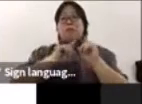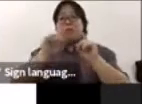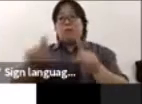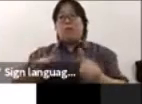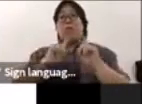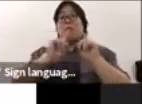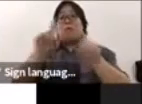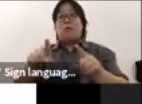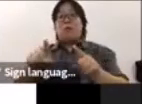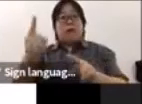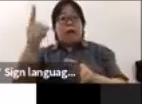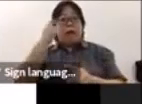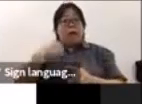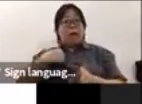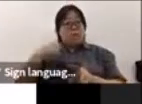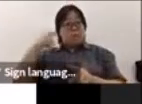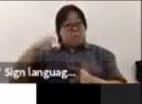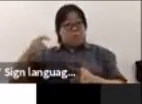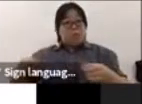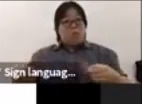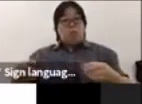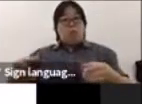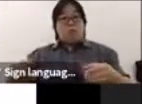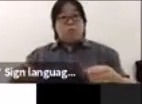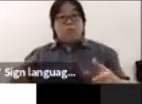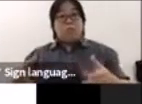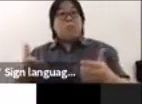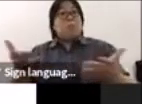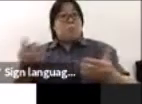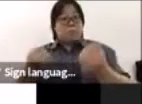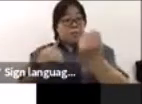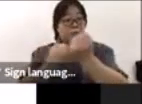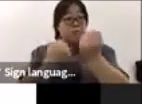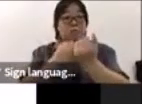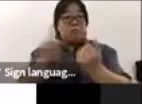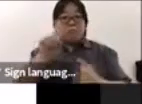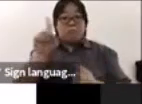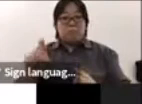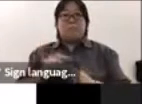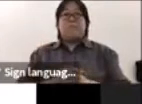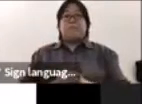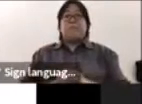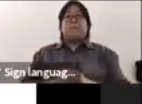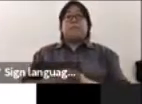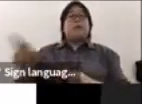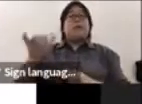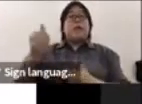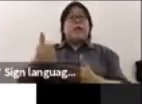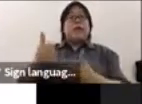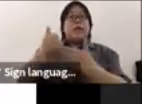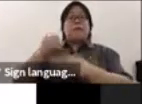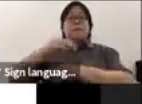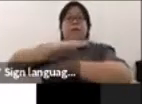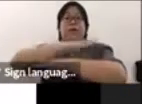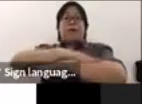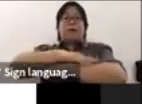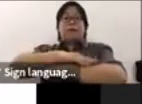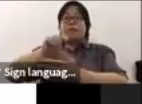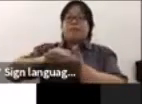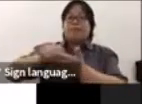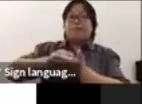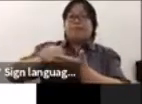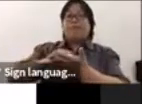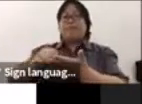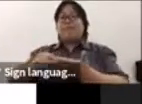always ask me if I need a wheelchair or a support. They also help me to register at the counter, and absolutely, I got